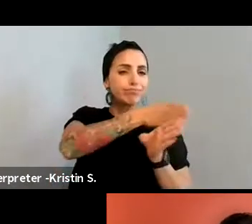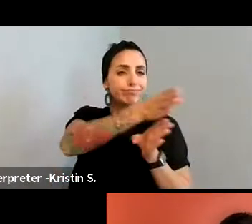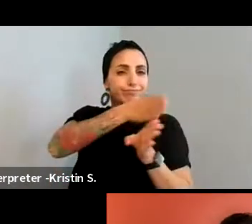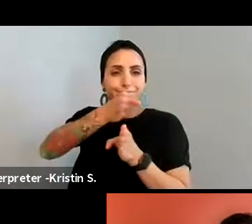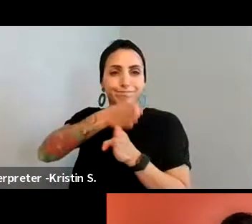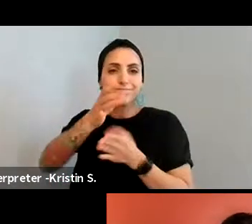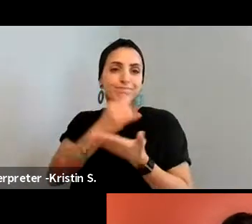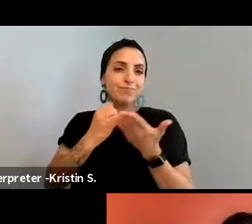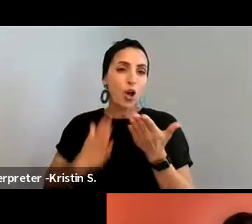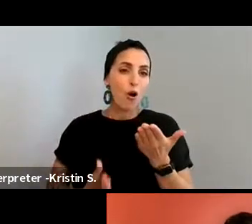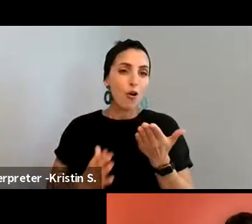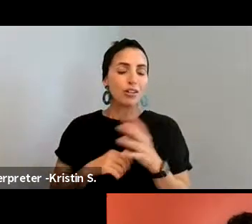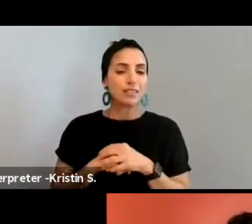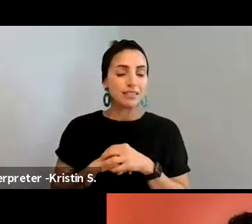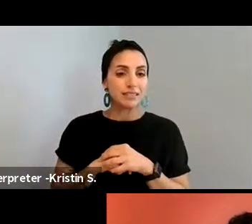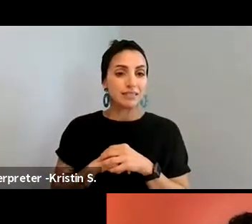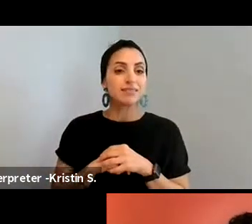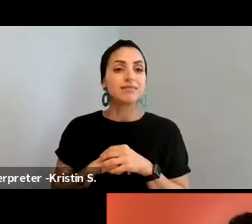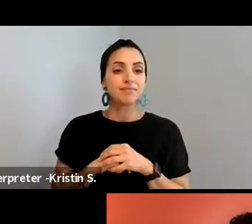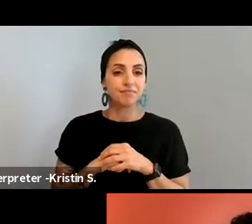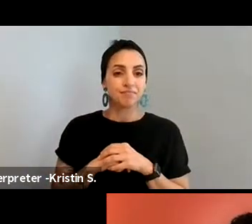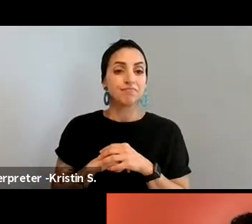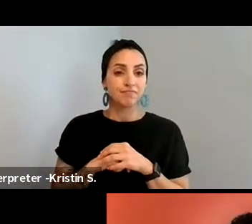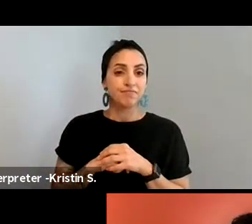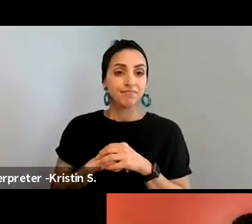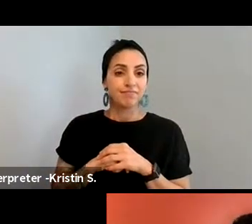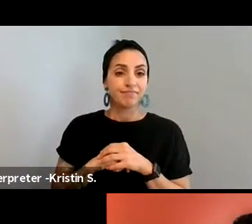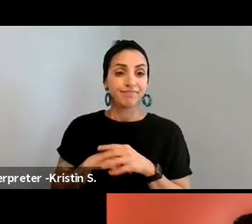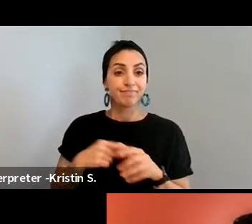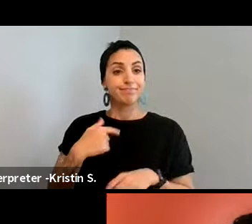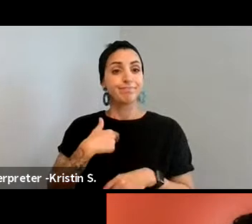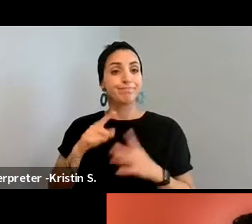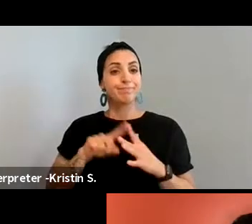things. But I did start,